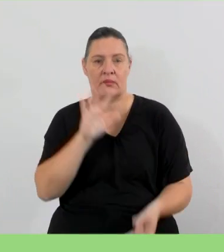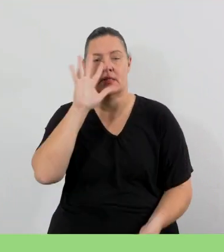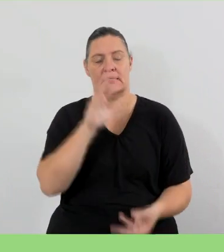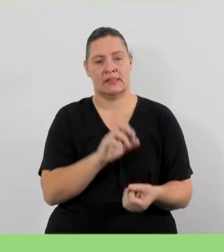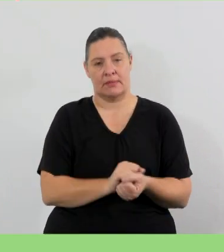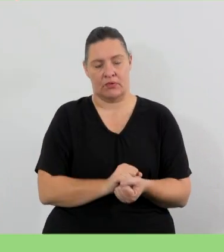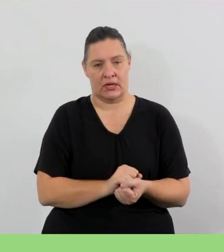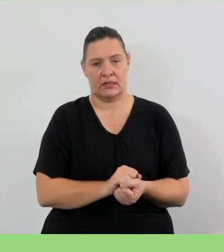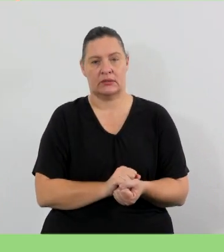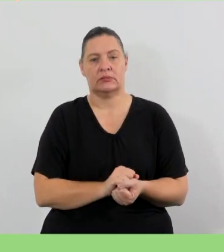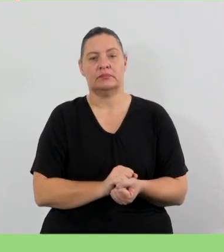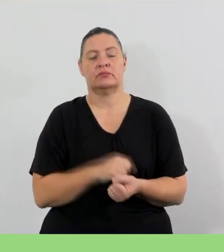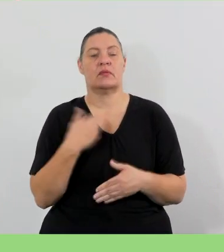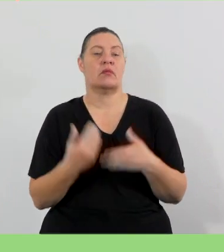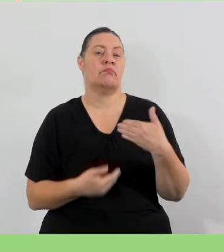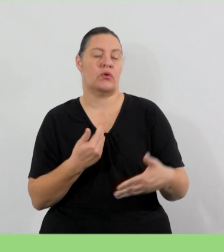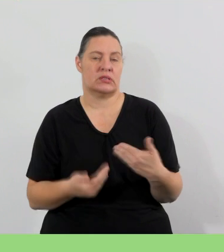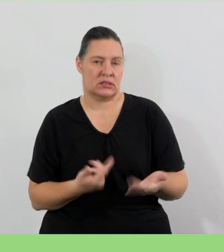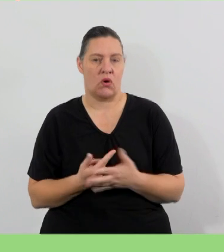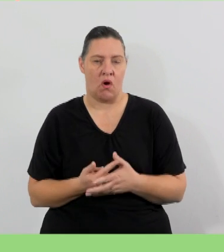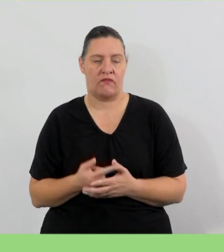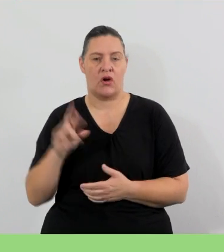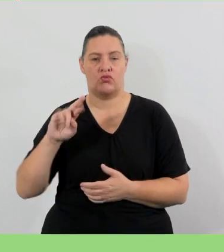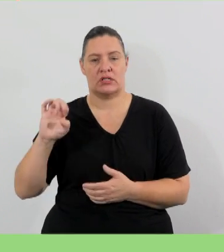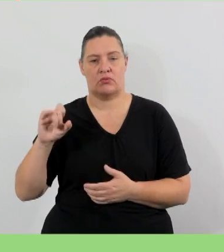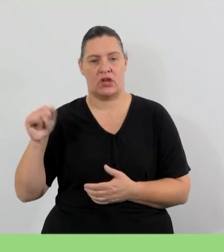is a summary of the process of